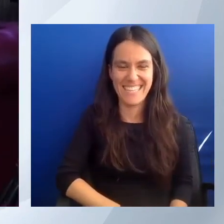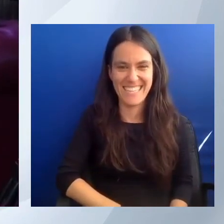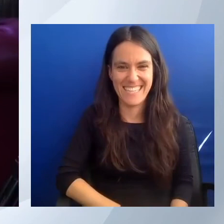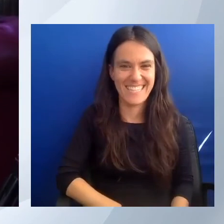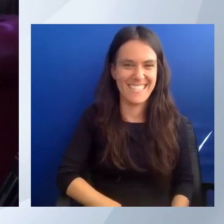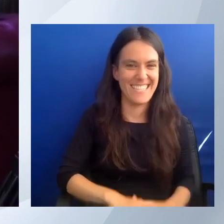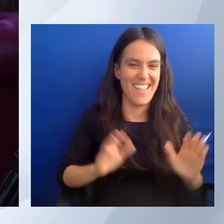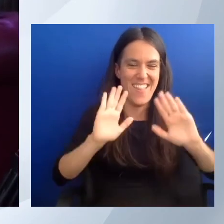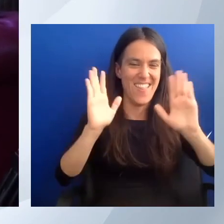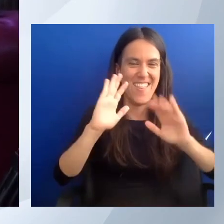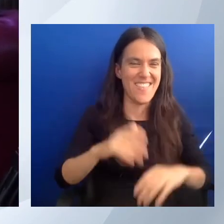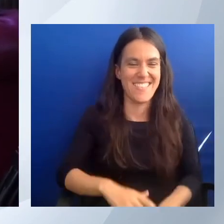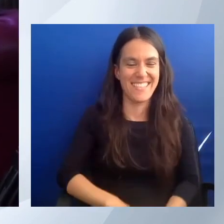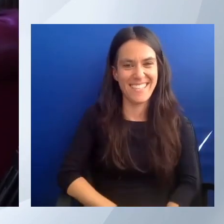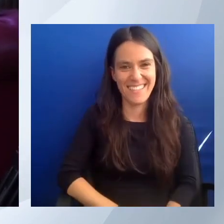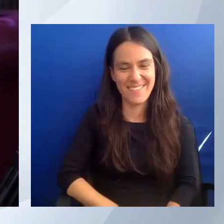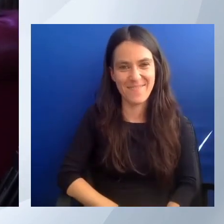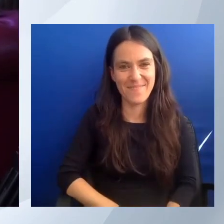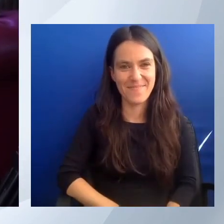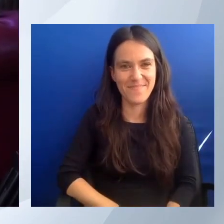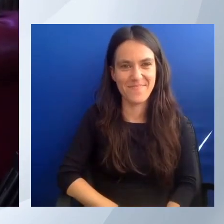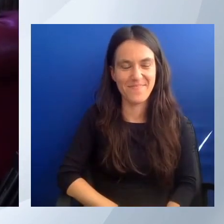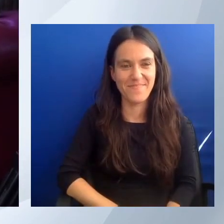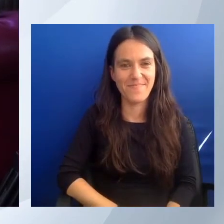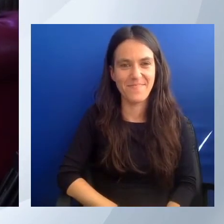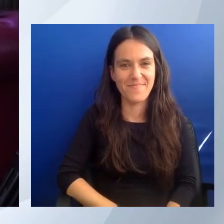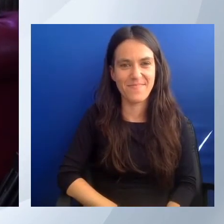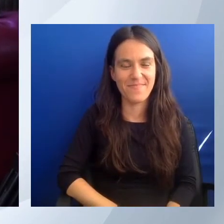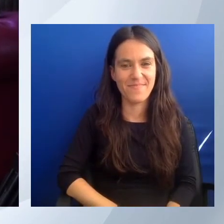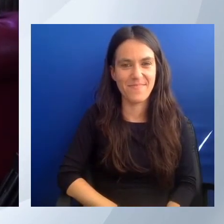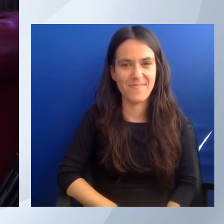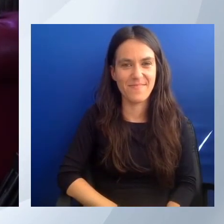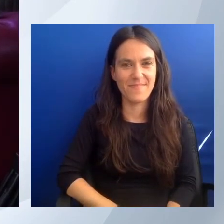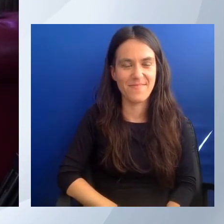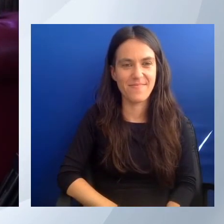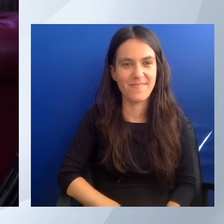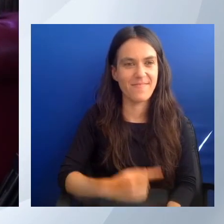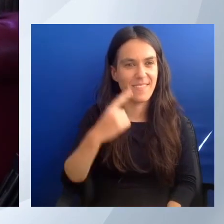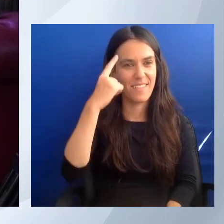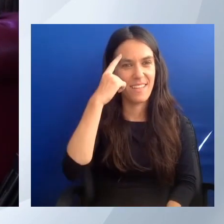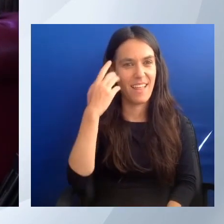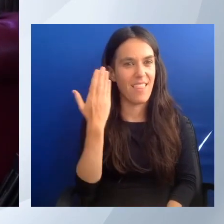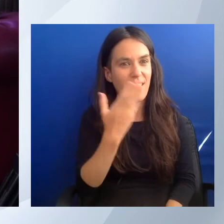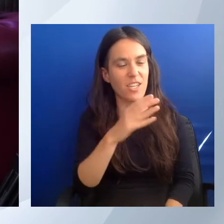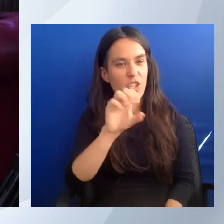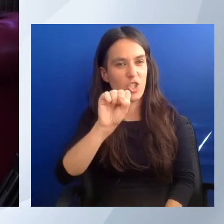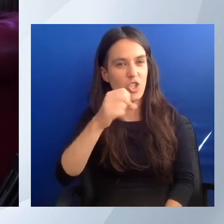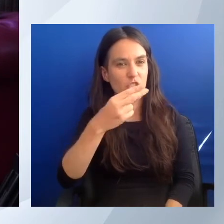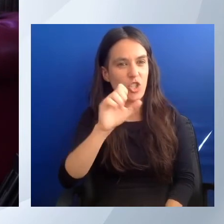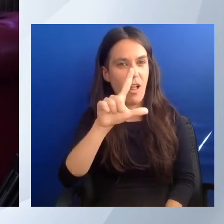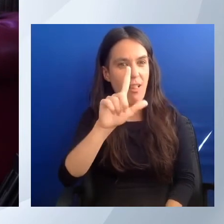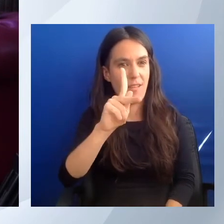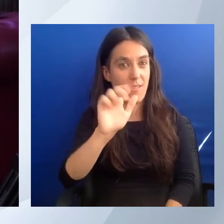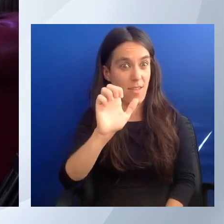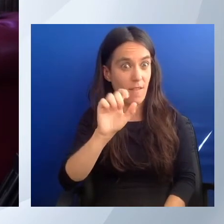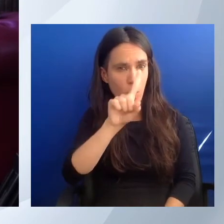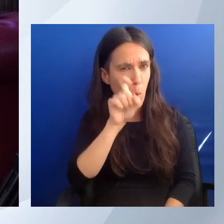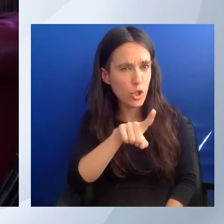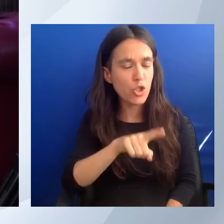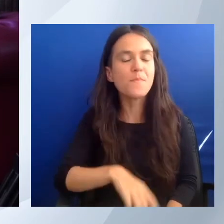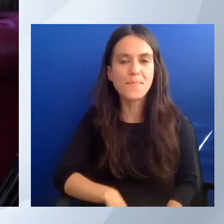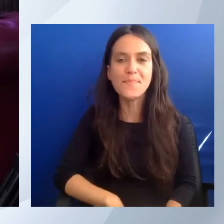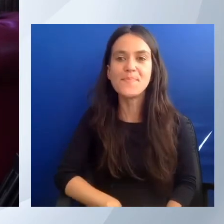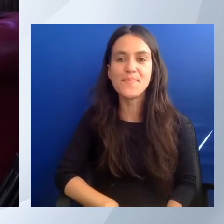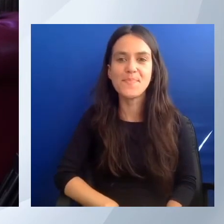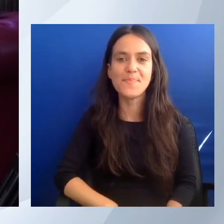it. Okay, so hey, yes. So I think Sjoukje had a question for you. Yeah, I have a question.